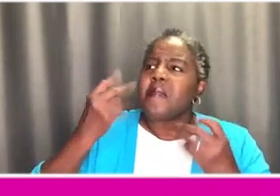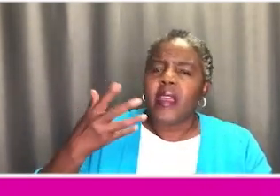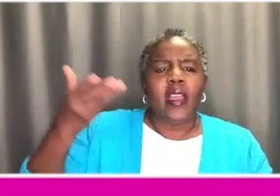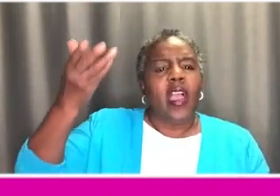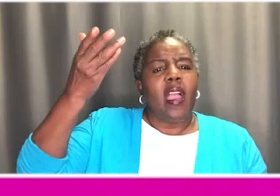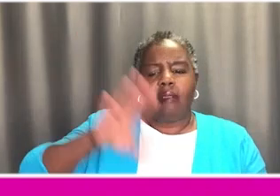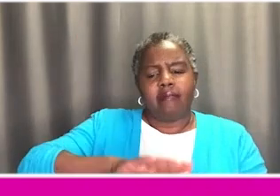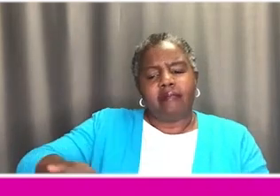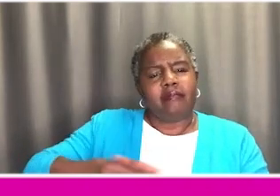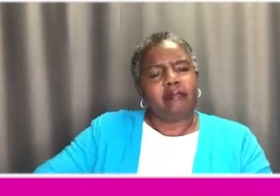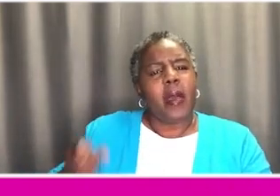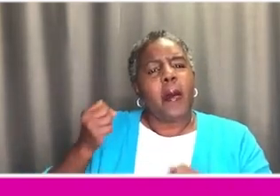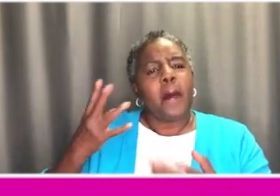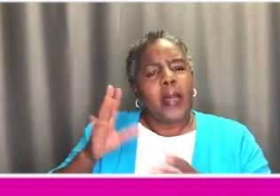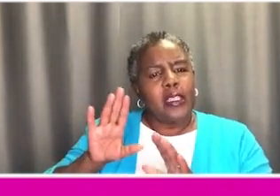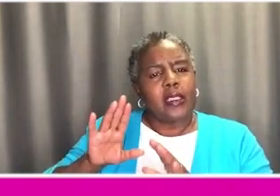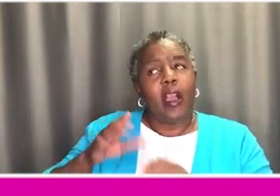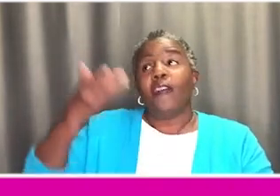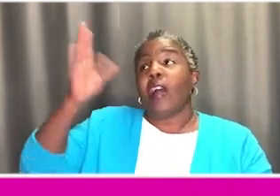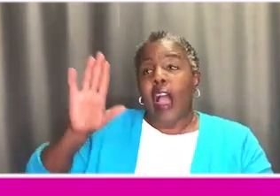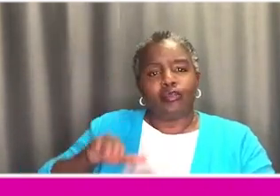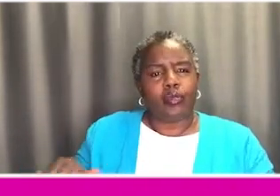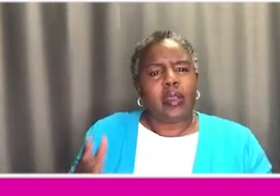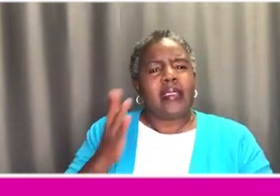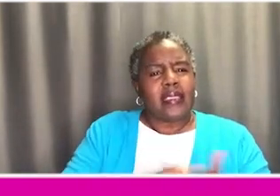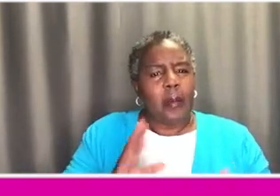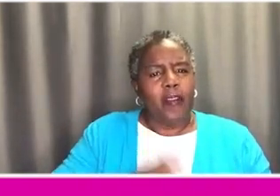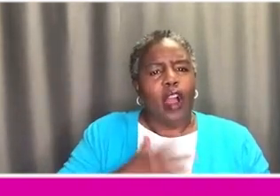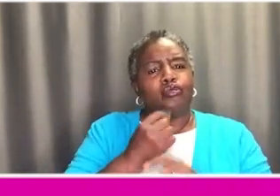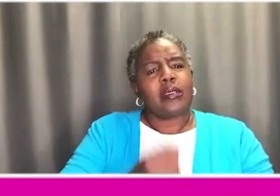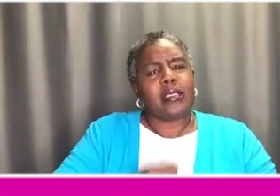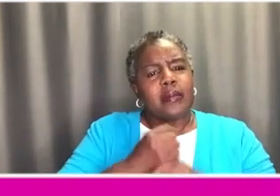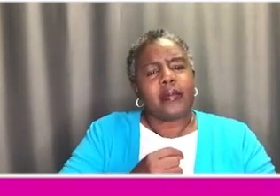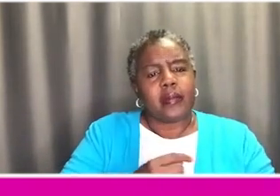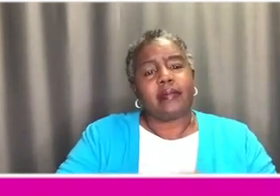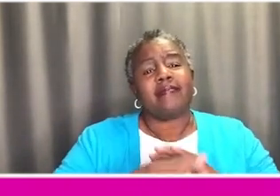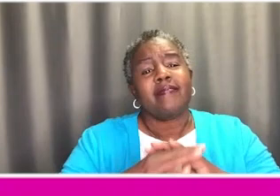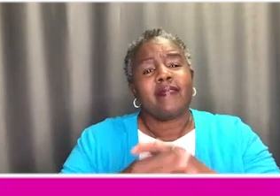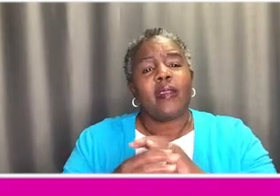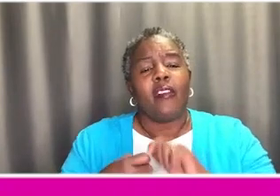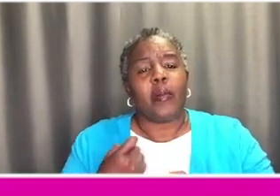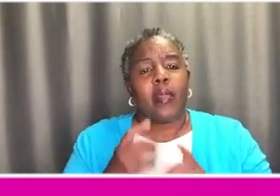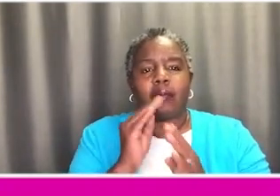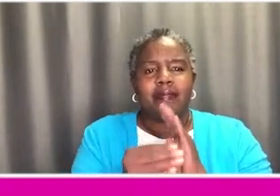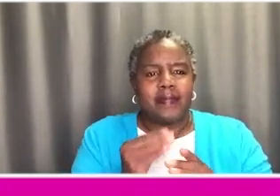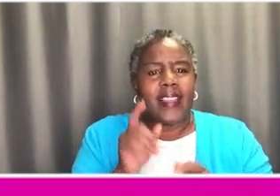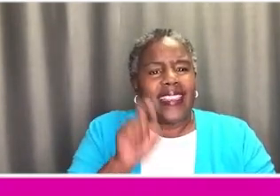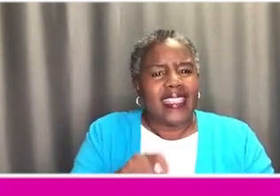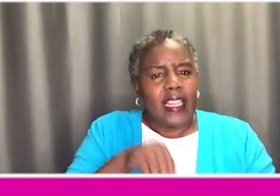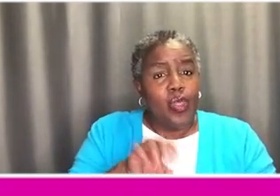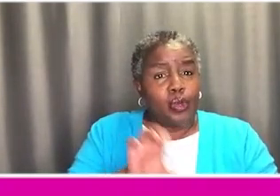precious children. Some of our traditions have prevented the restoration of the church needs